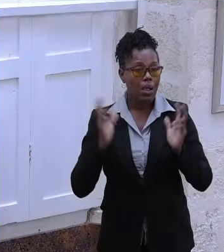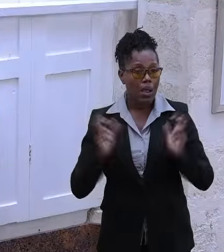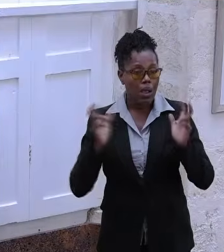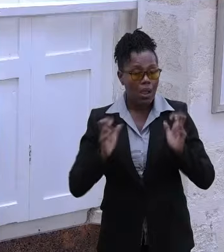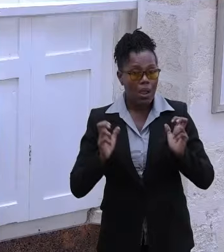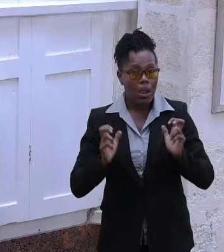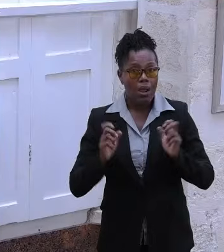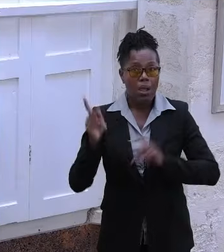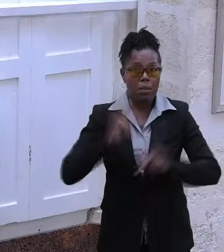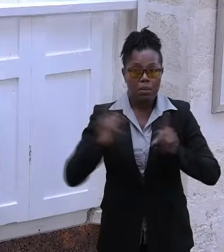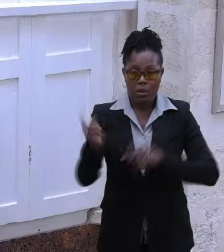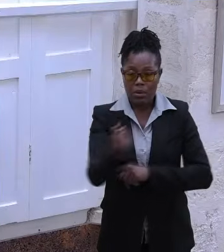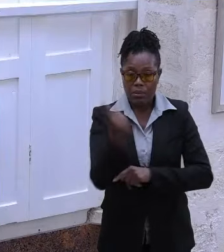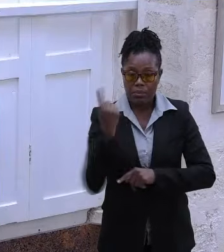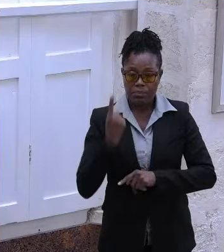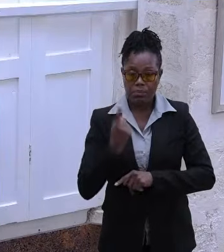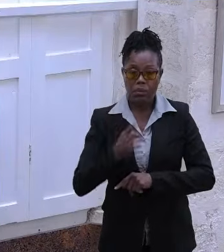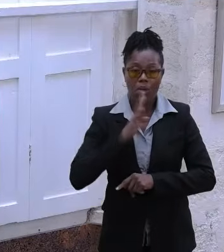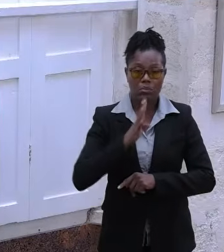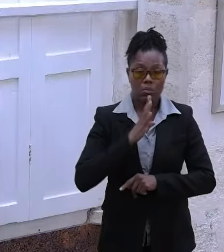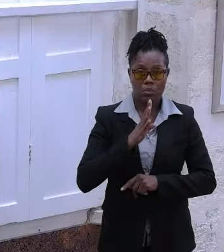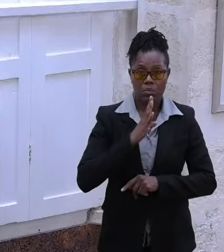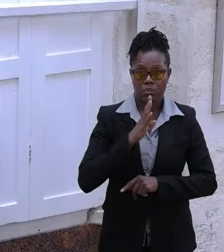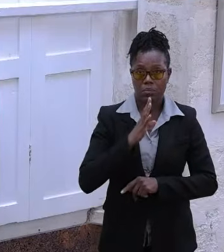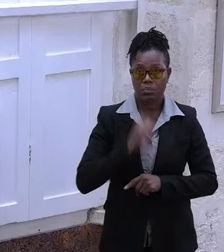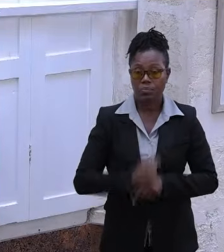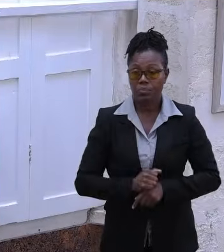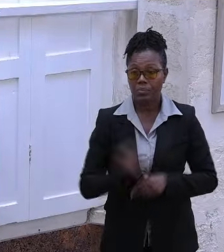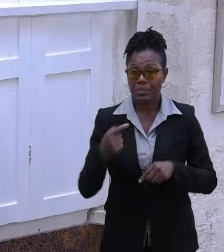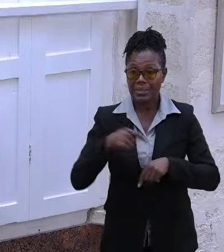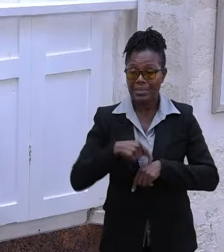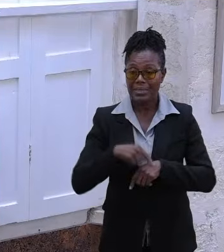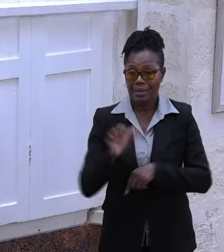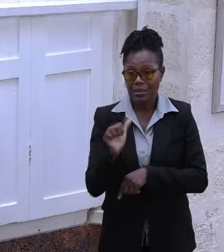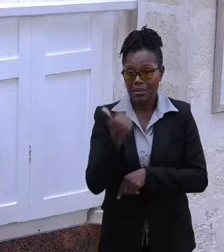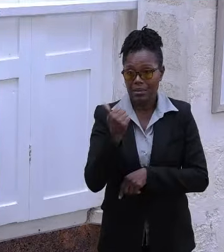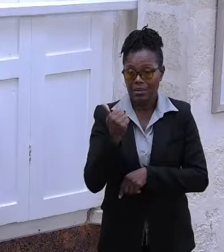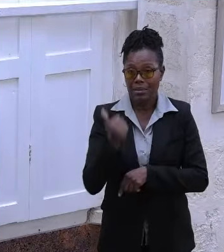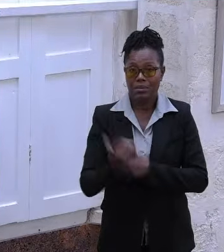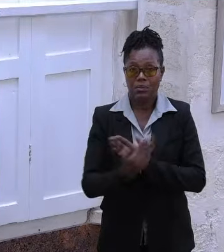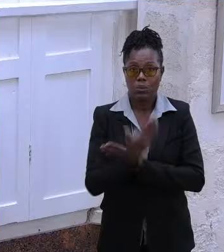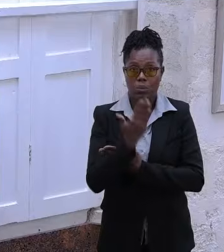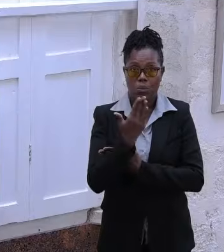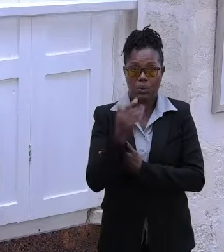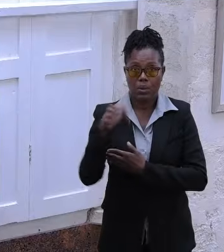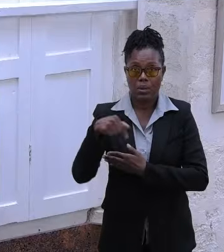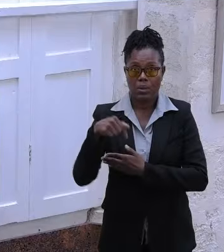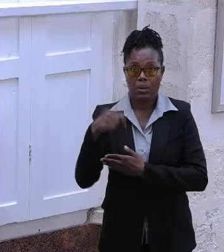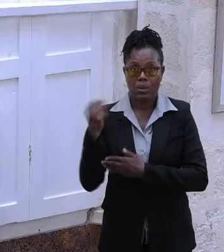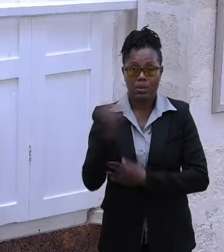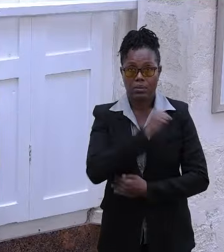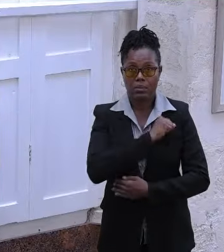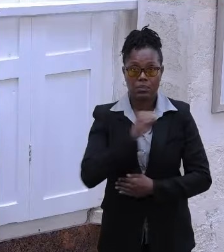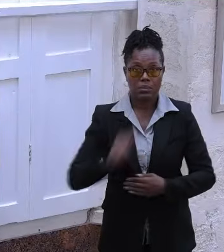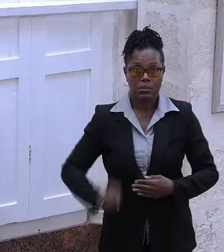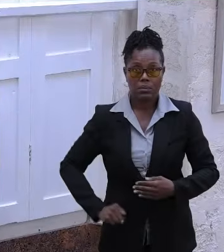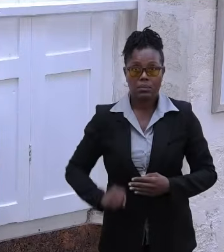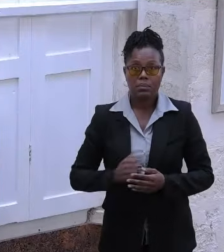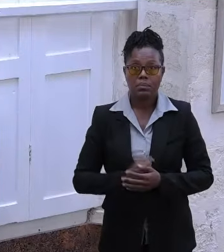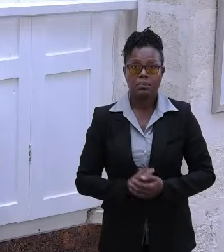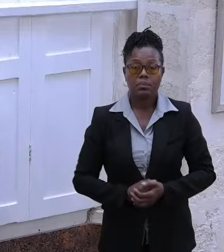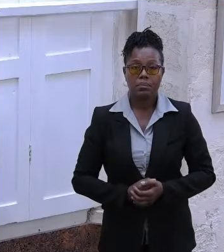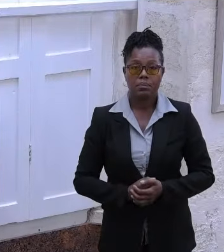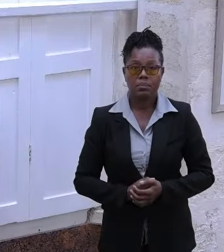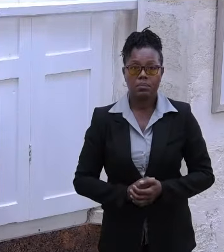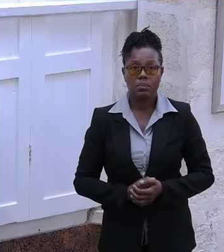a.m. here at the Senate. And question to you, Chair. There was a